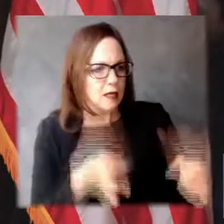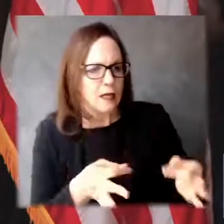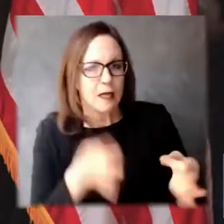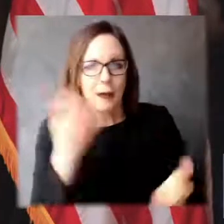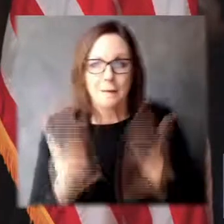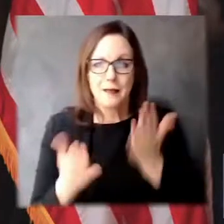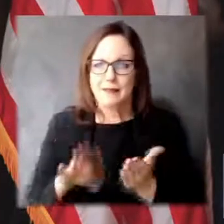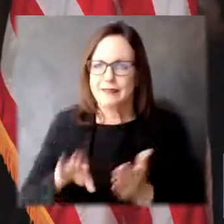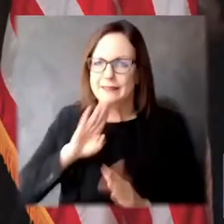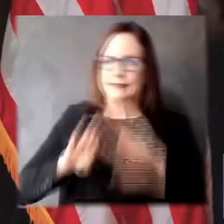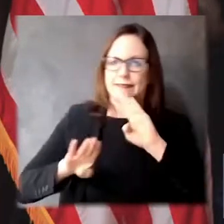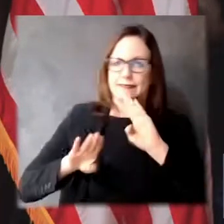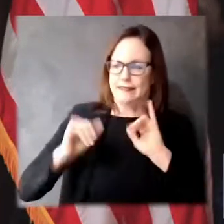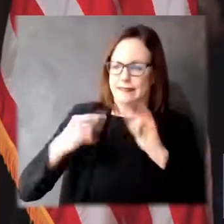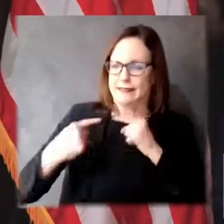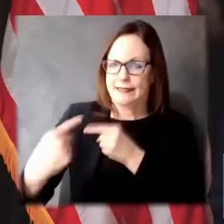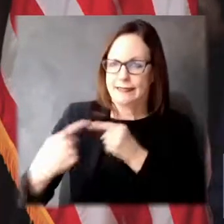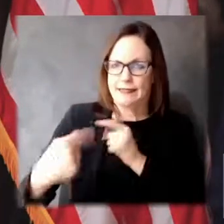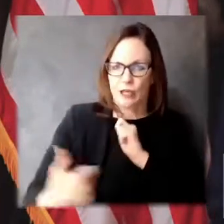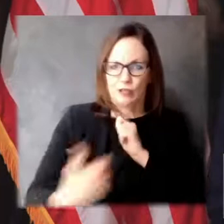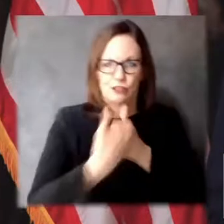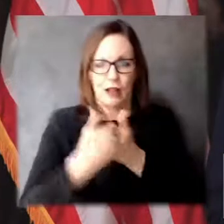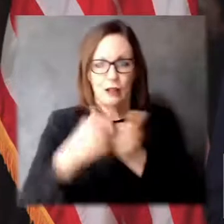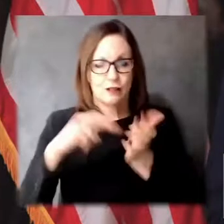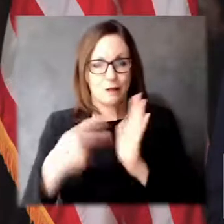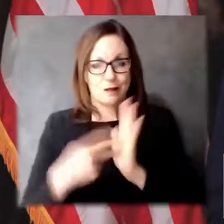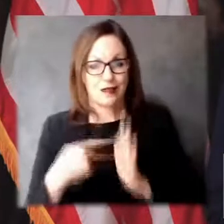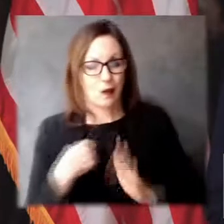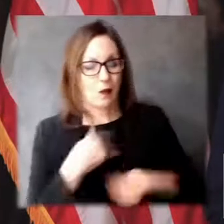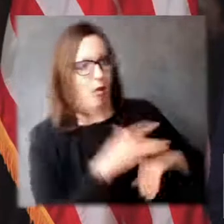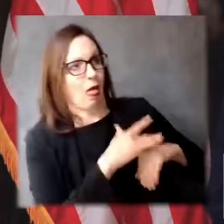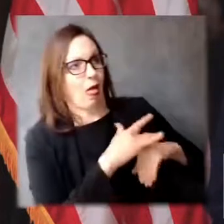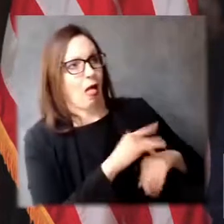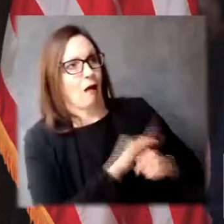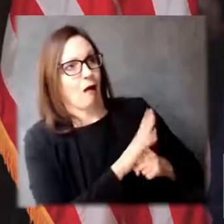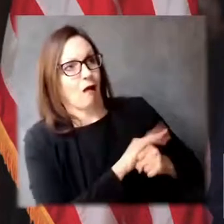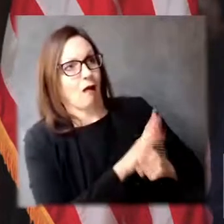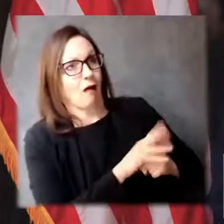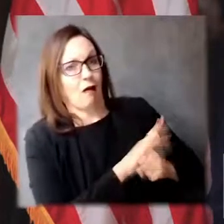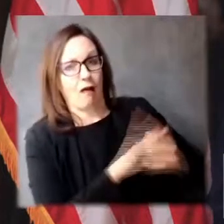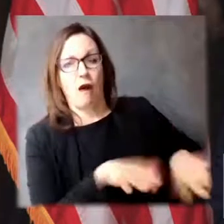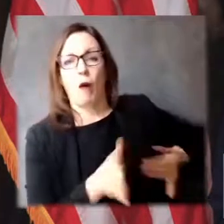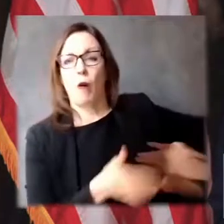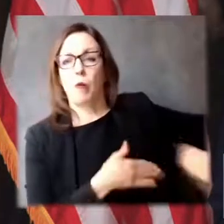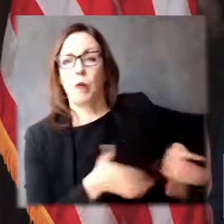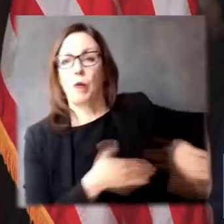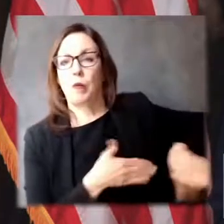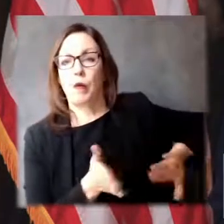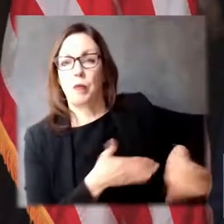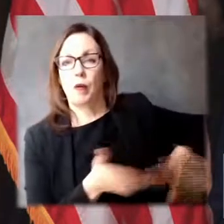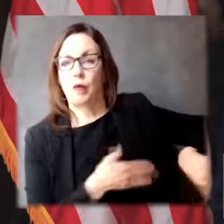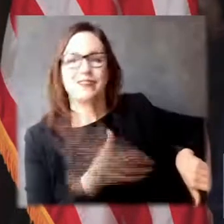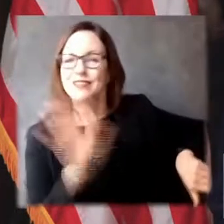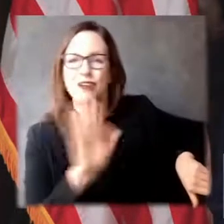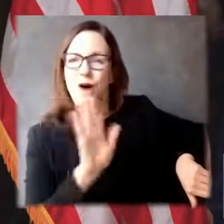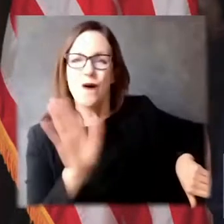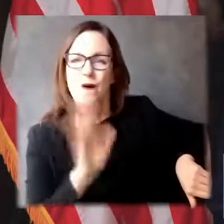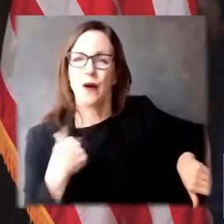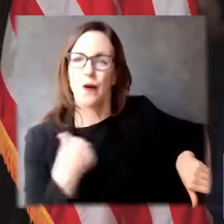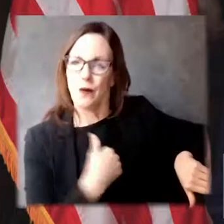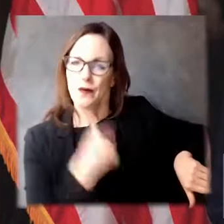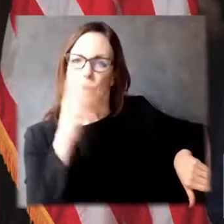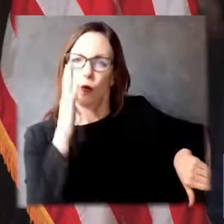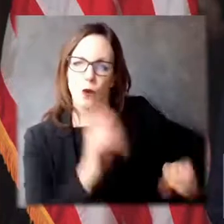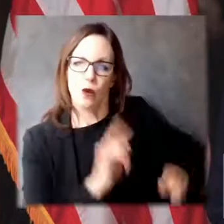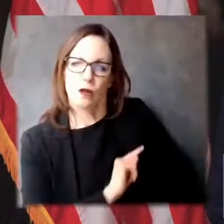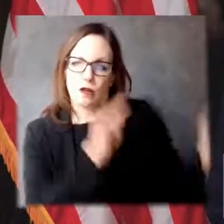first. Well, Wisconsin, we aren't going to retrace our steps back to the way things were. We